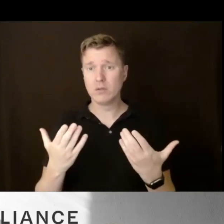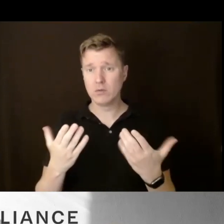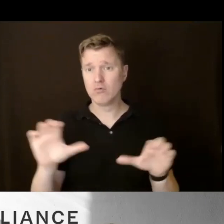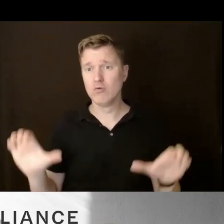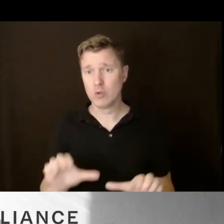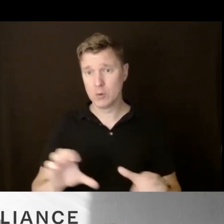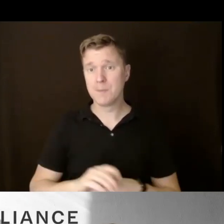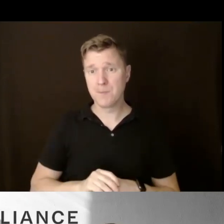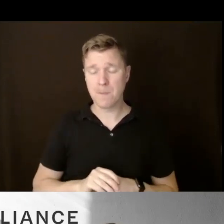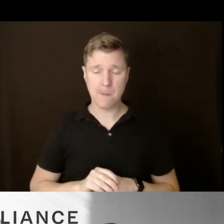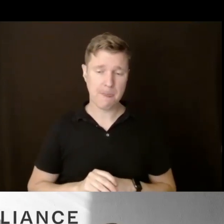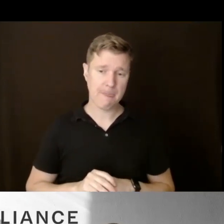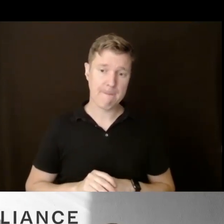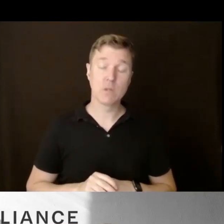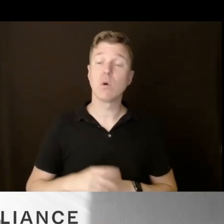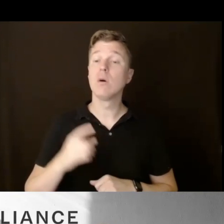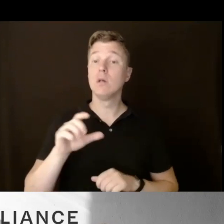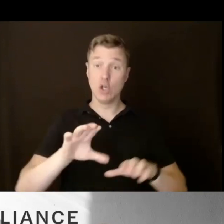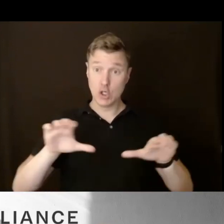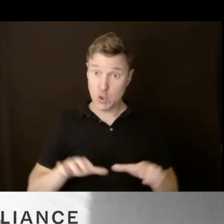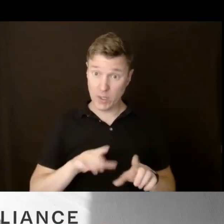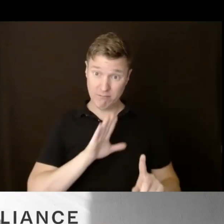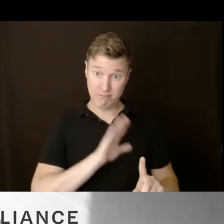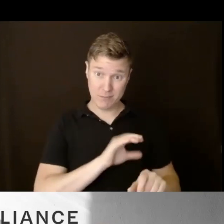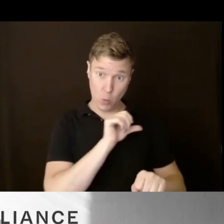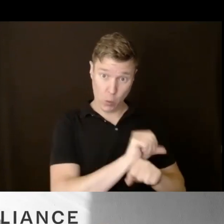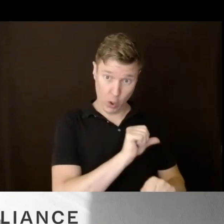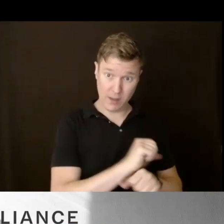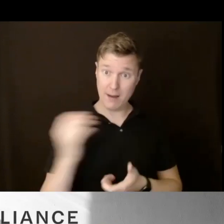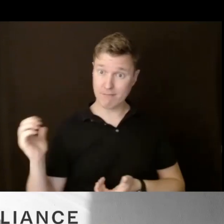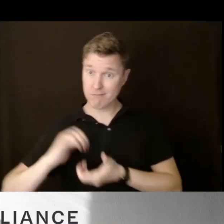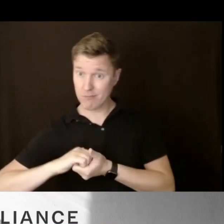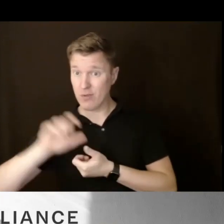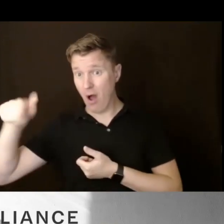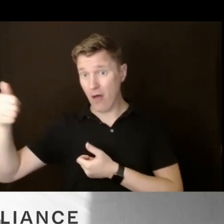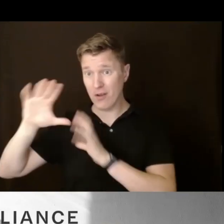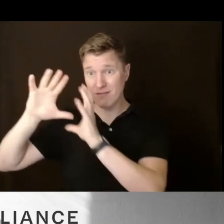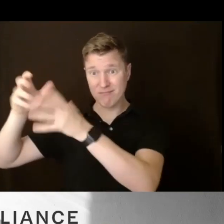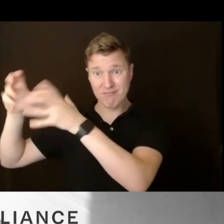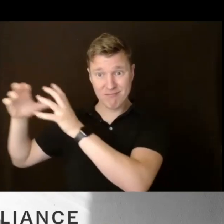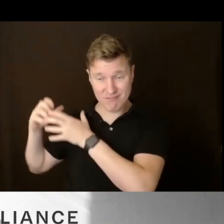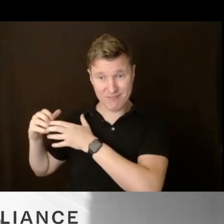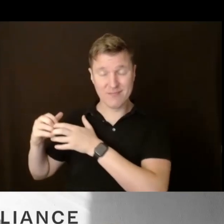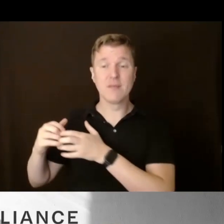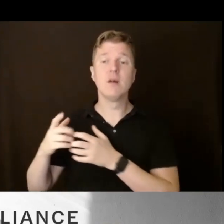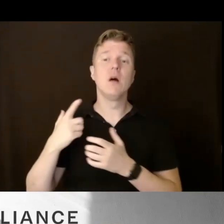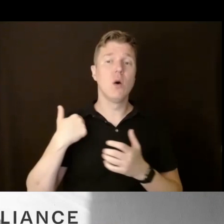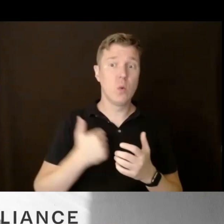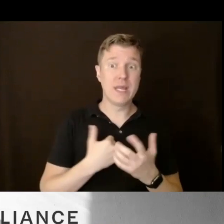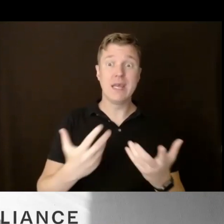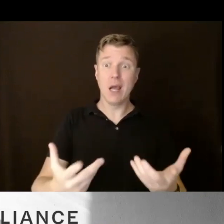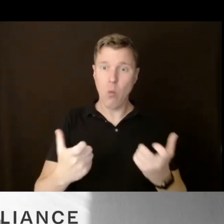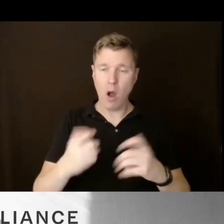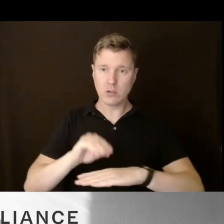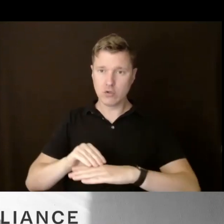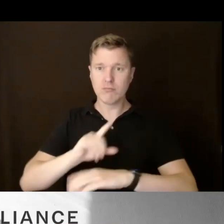is by doing this work and partnering with other sectors, Reliance is really setting out to create a world